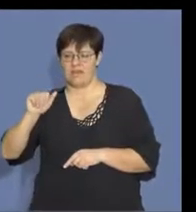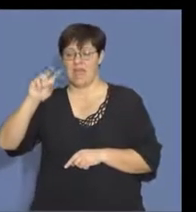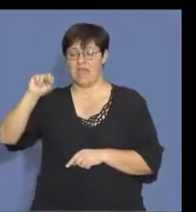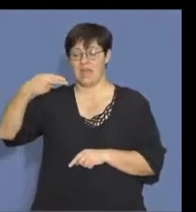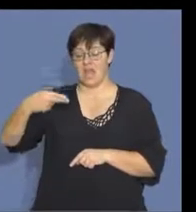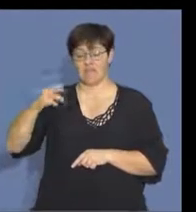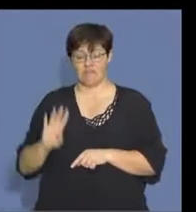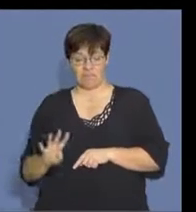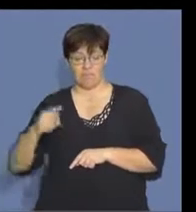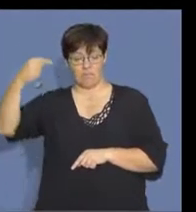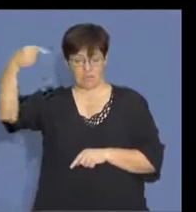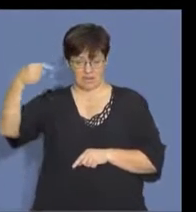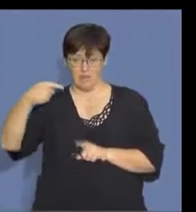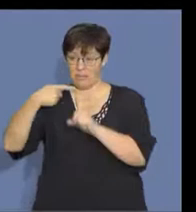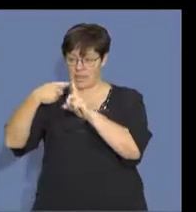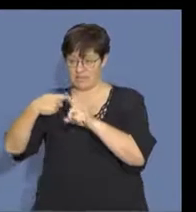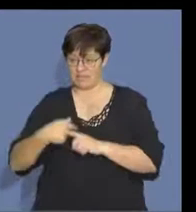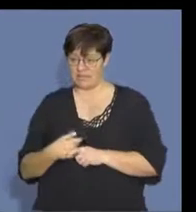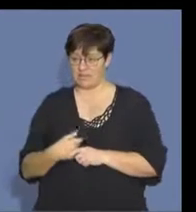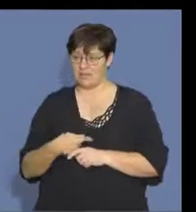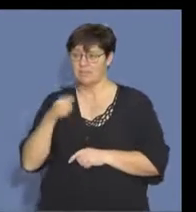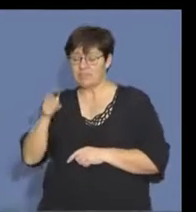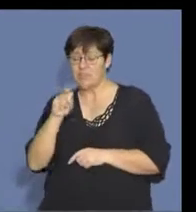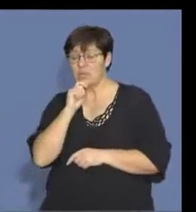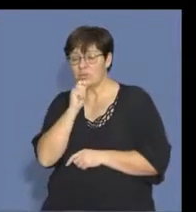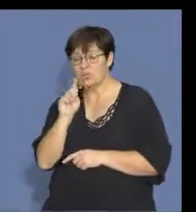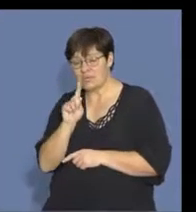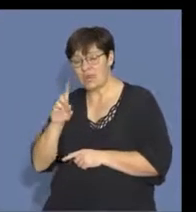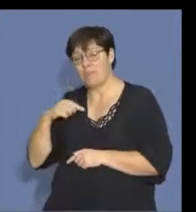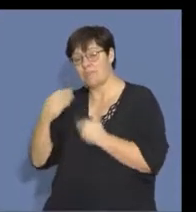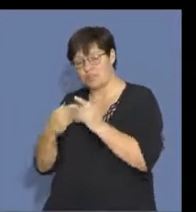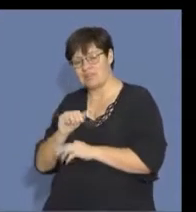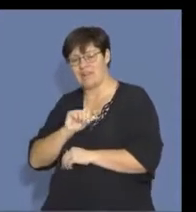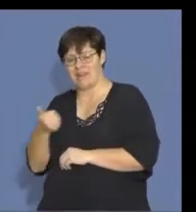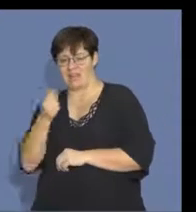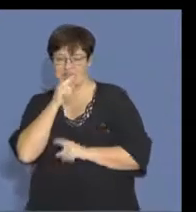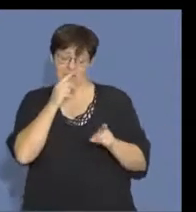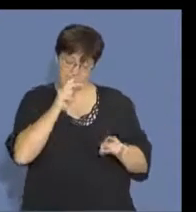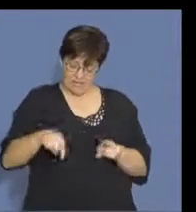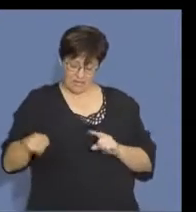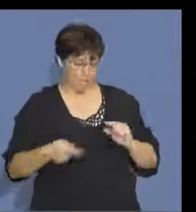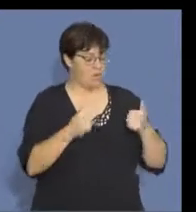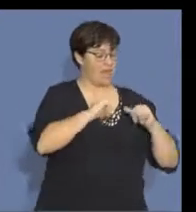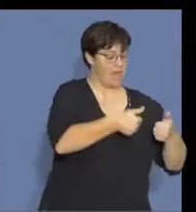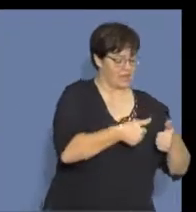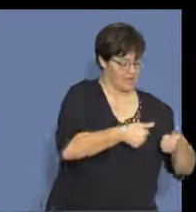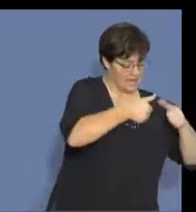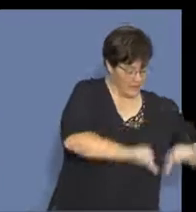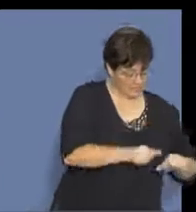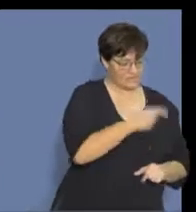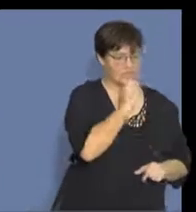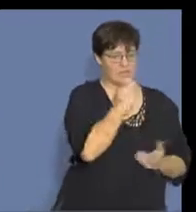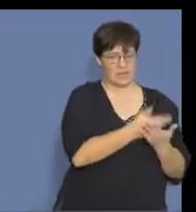by nitrifying bacteria, which use these in the next process. So let's look at the word